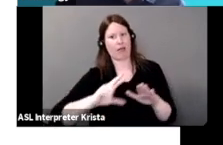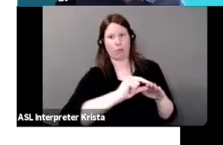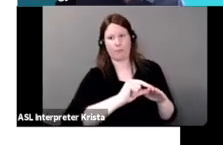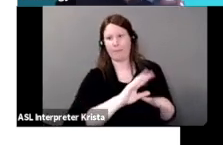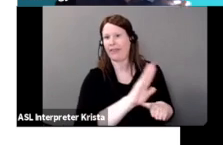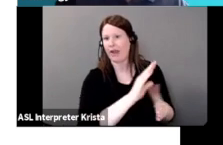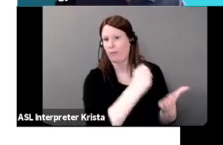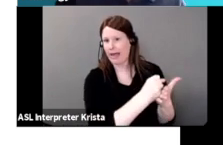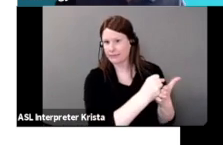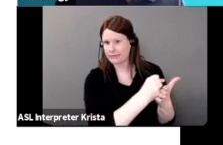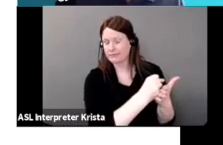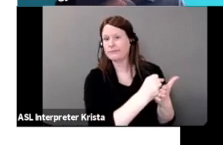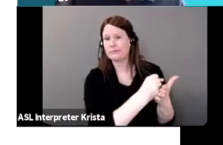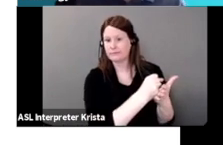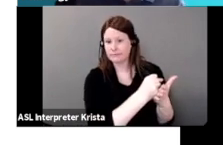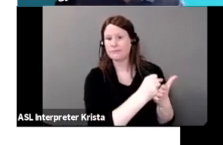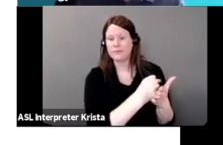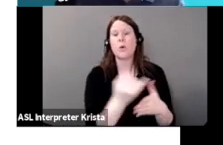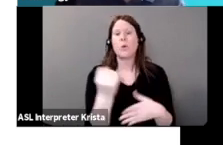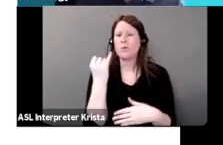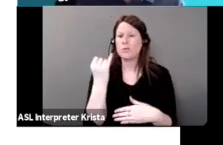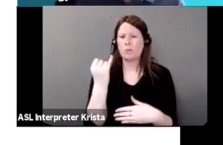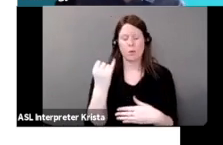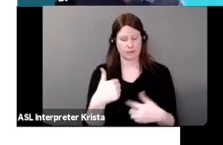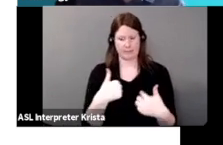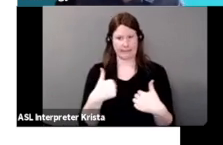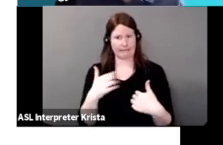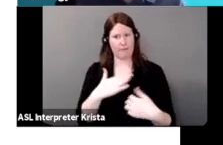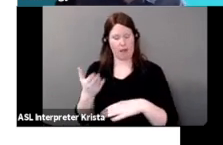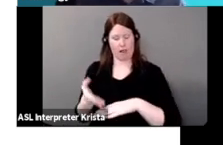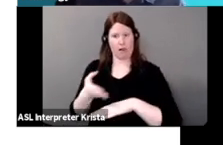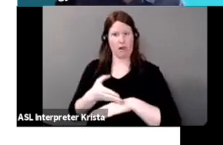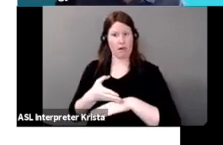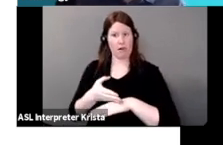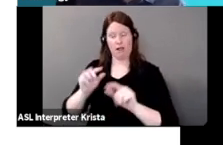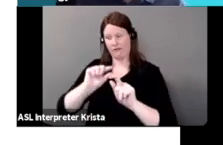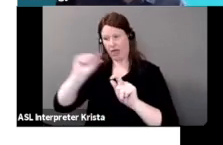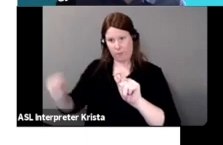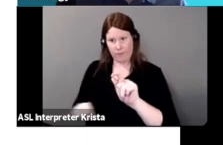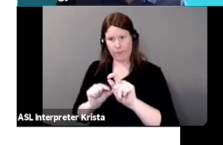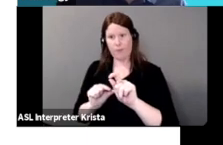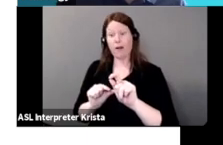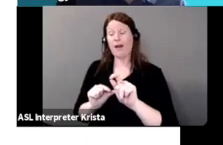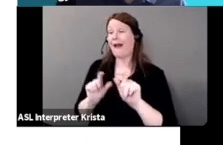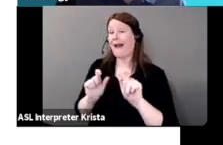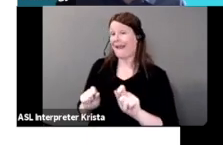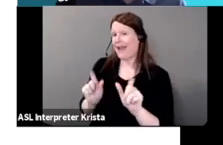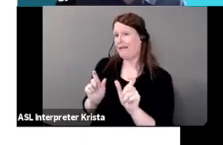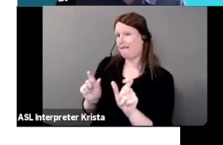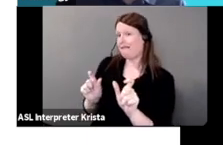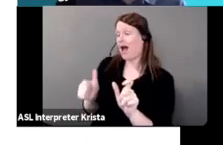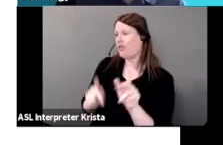you have patented the improvement to the wheel, is you can prevent others from making, using, selling,